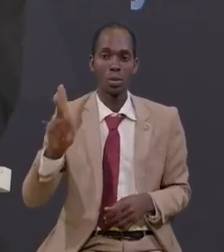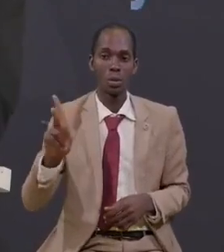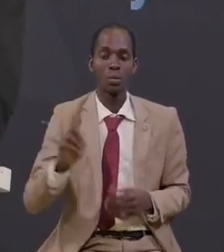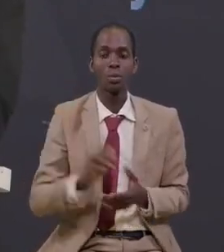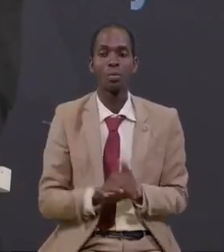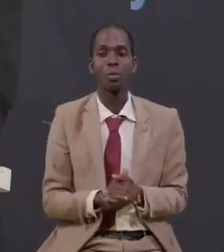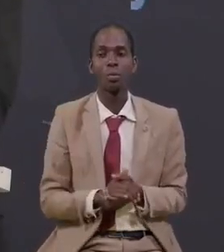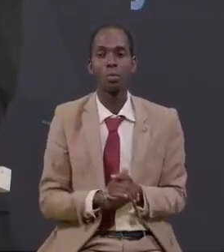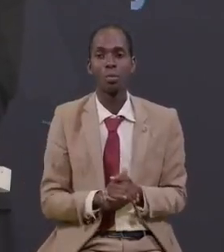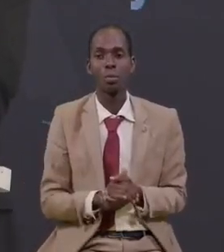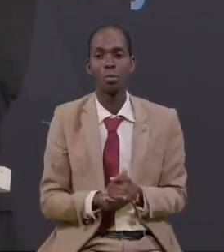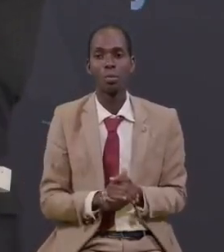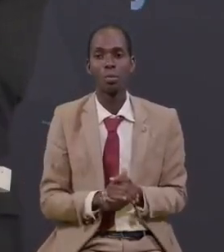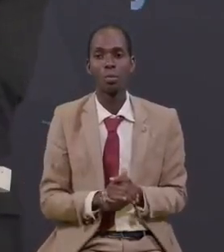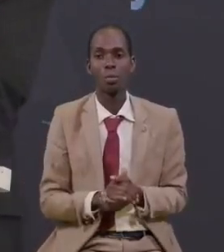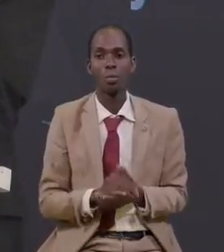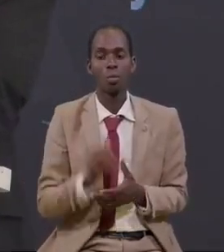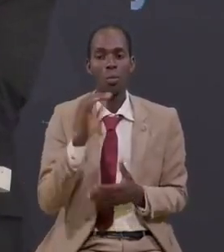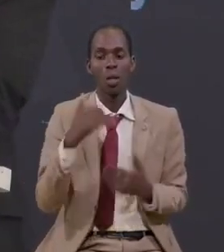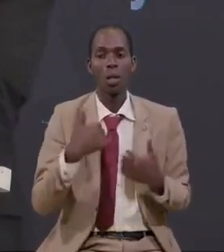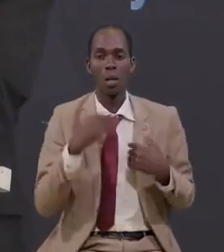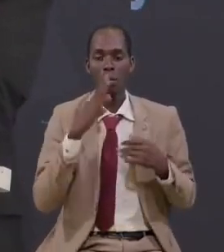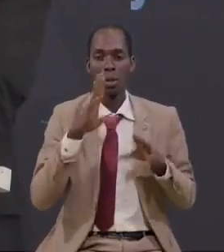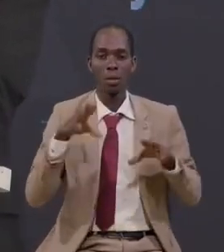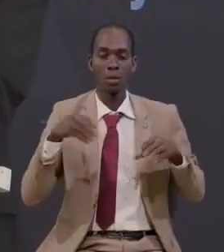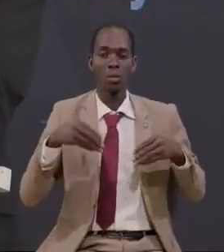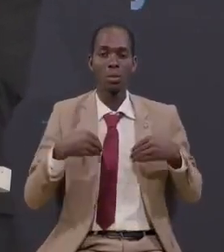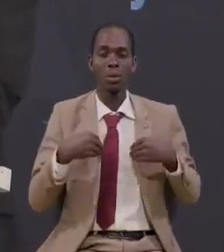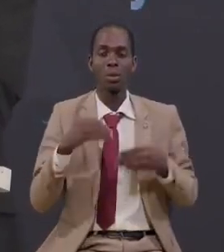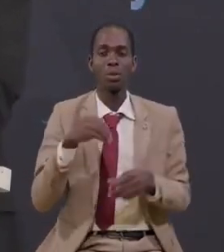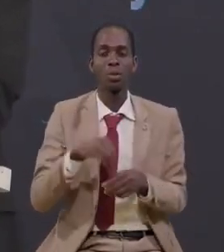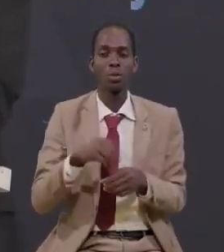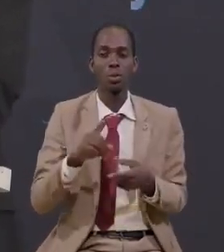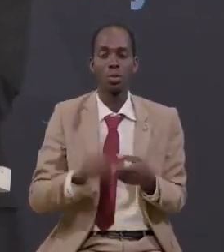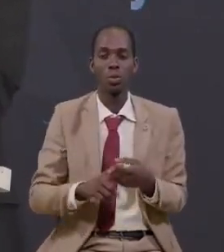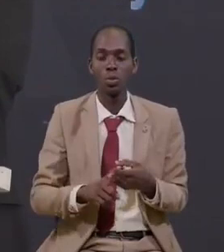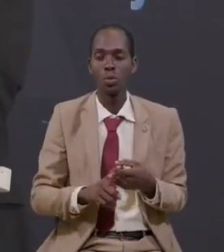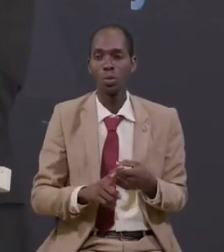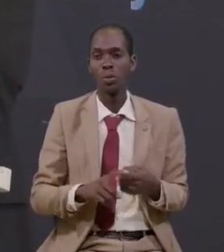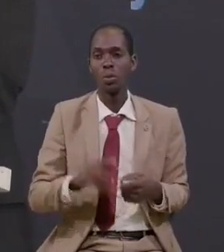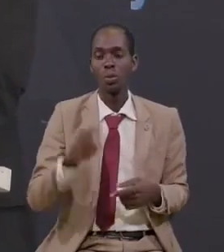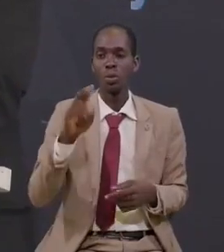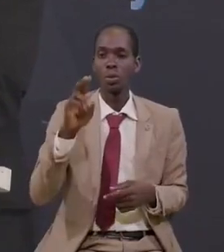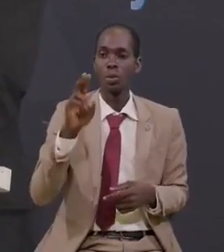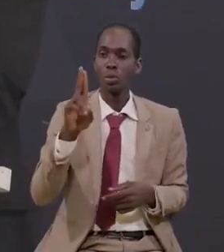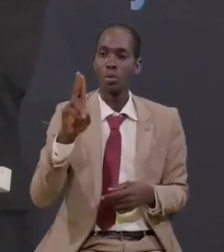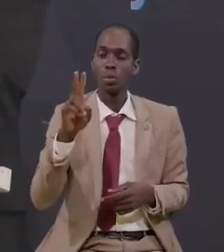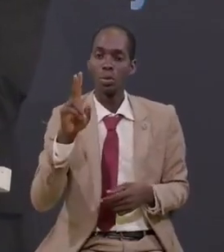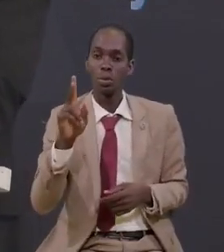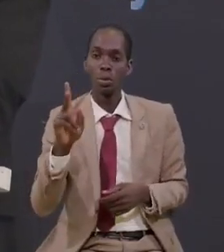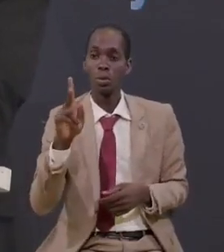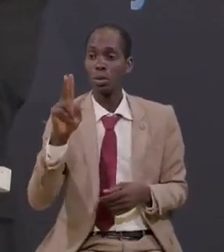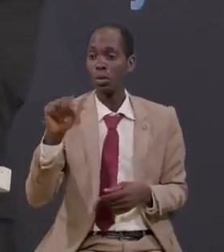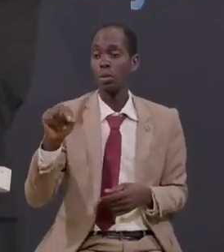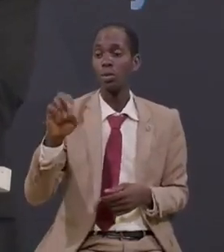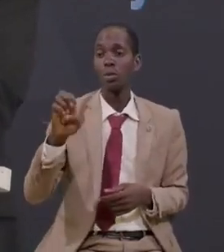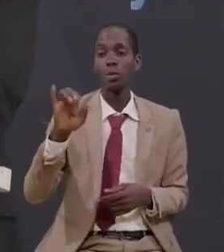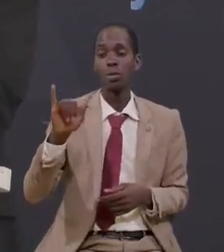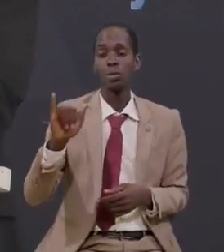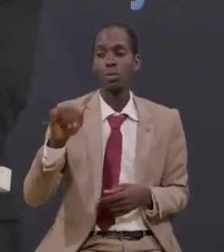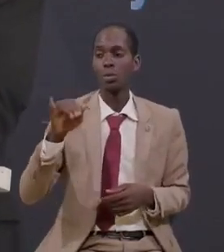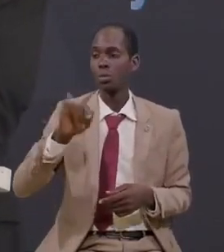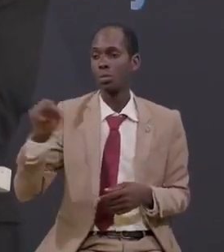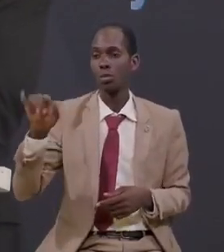been admitted to the Nigerian Bar and New York State Bar and has practiced law since